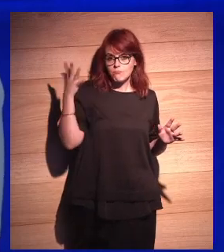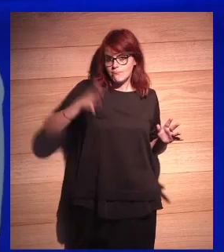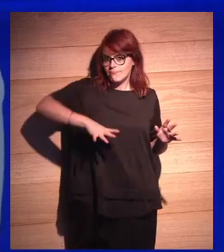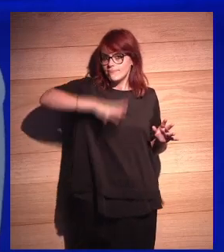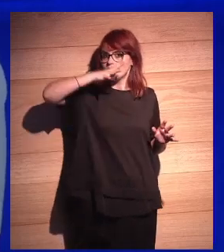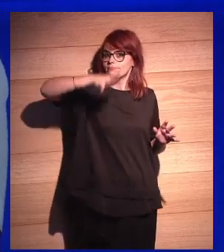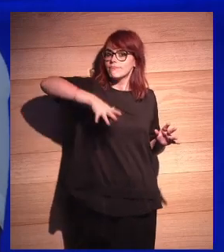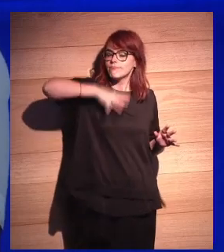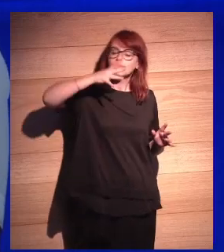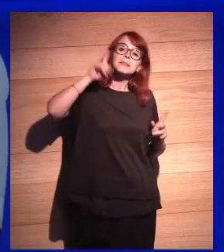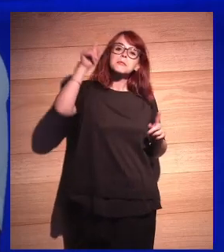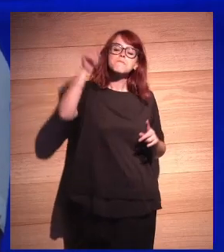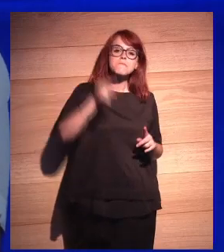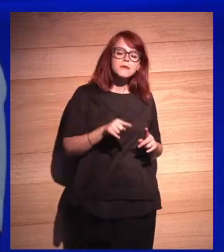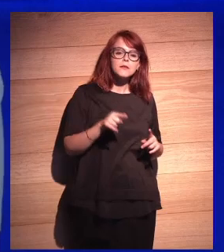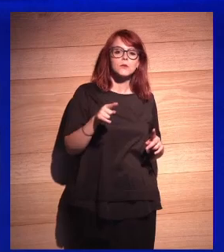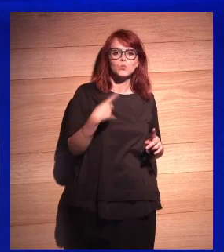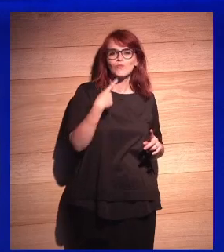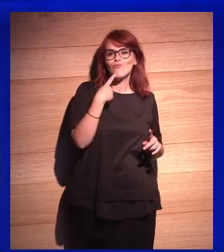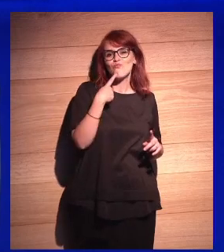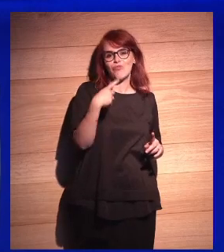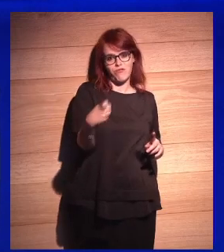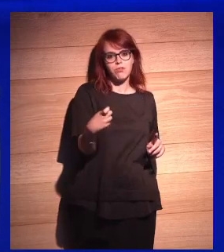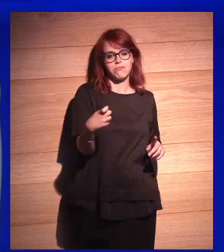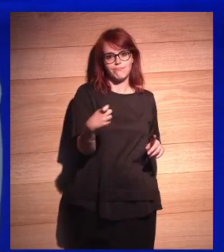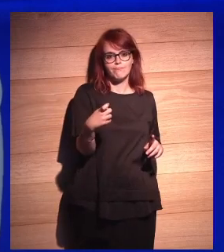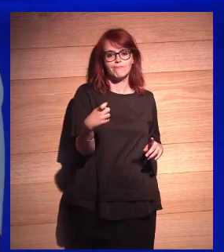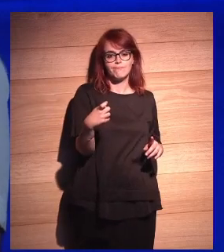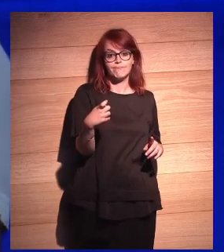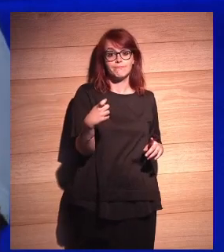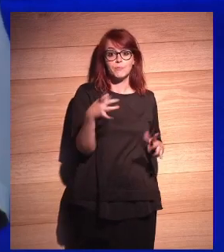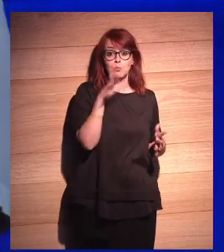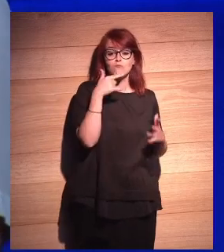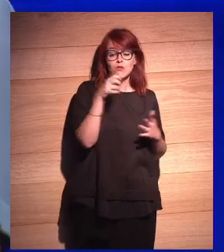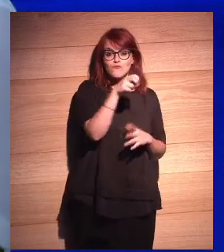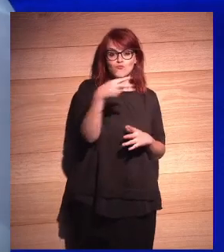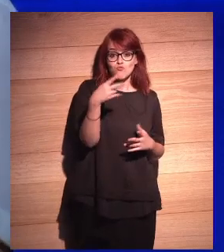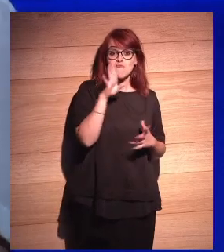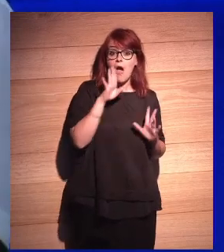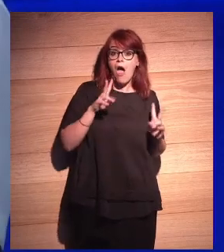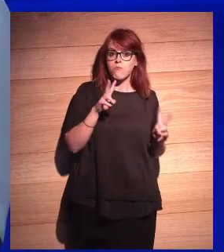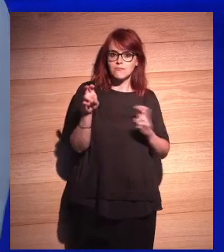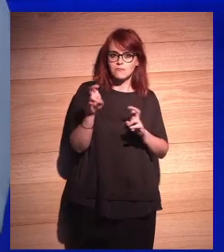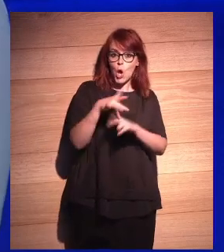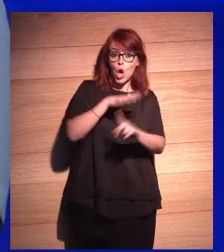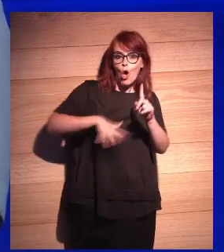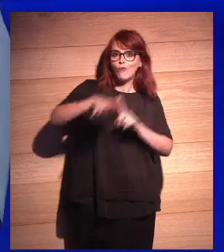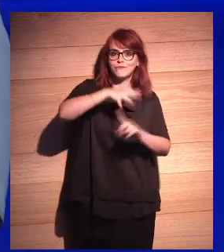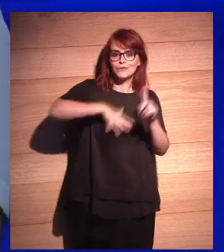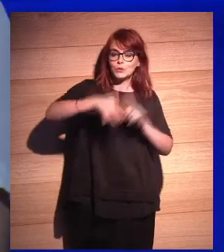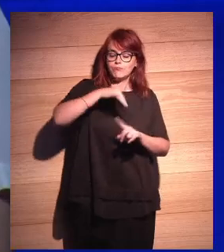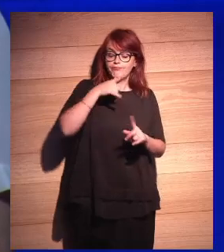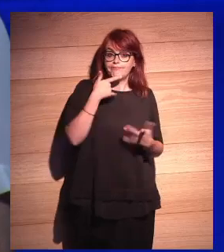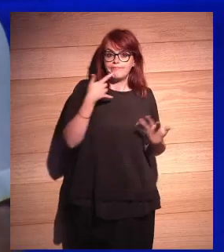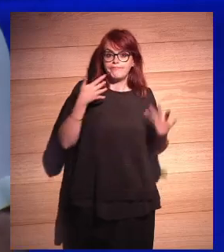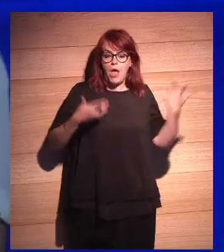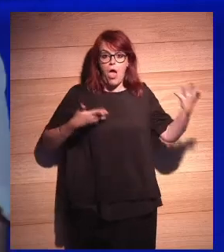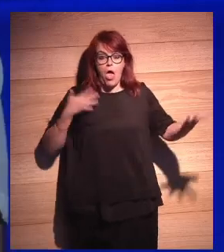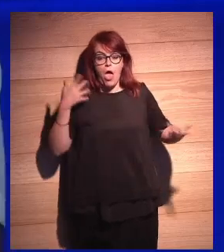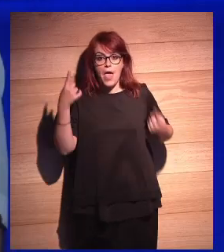is a very intense experience. And it's also very difficult because at the beginning